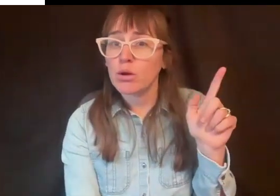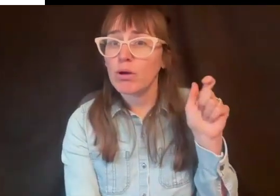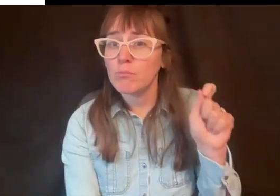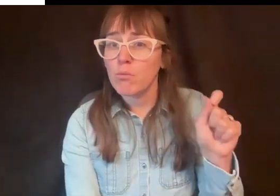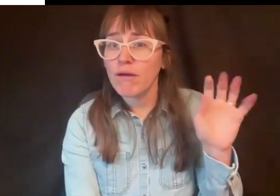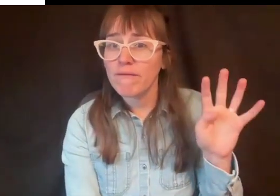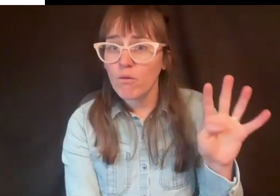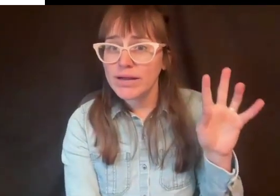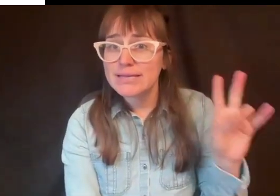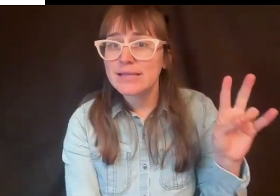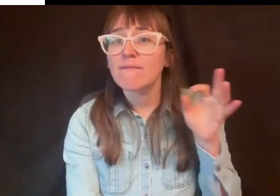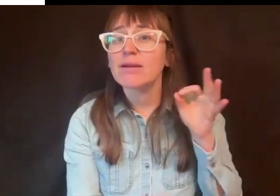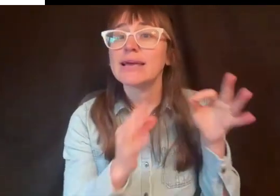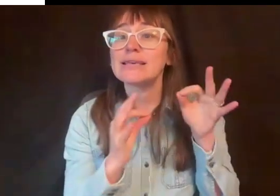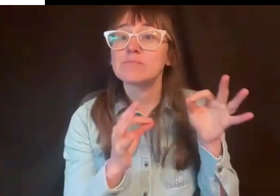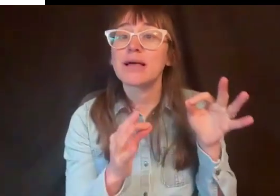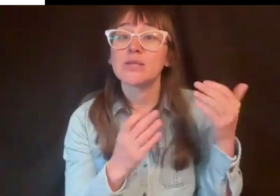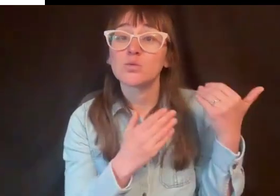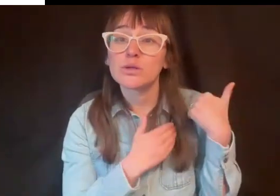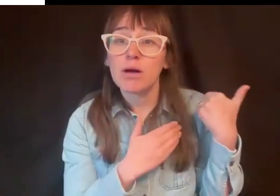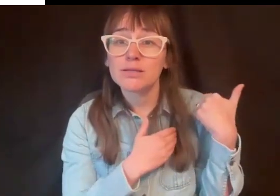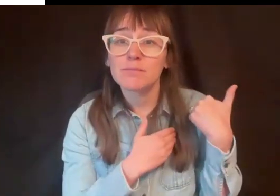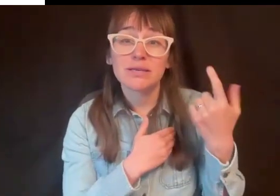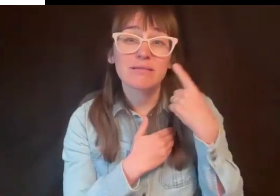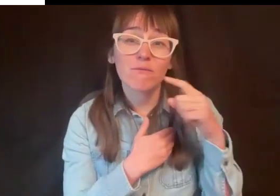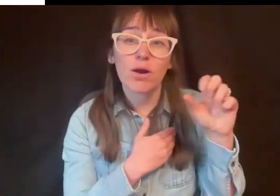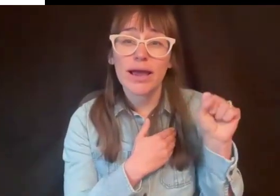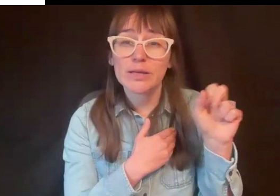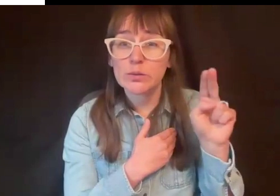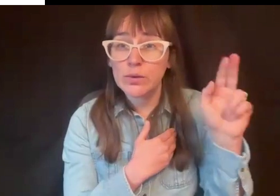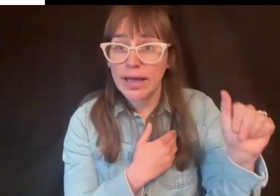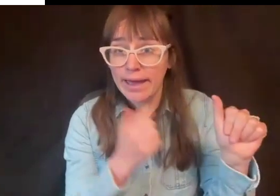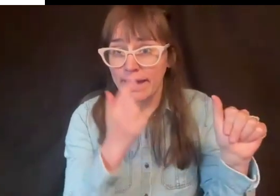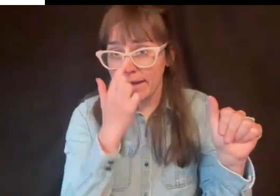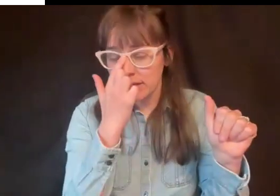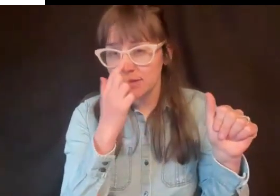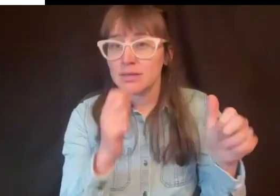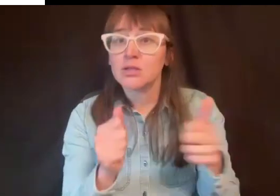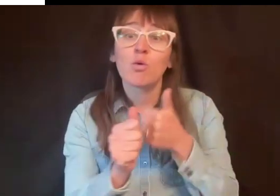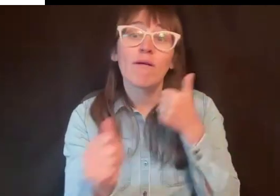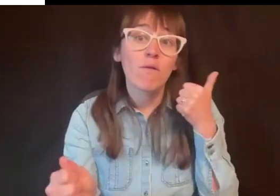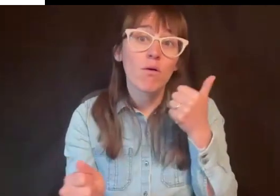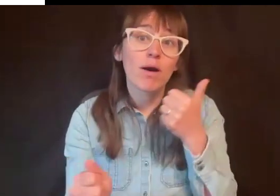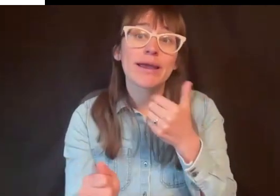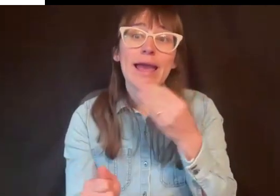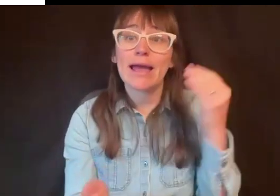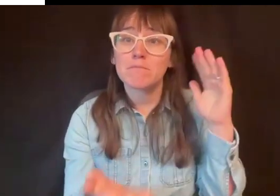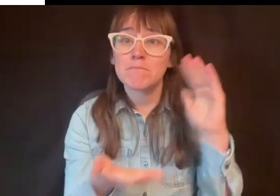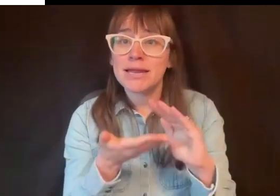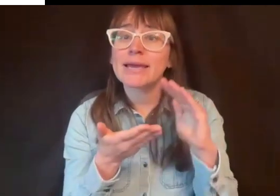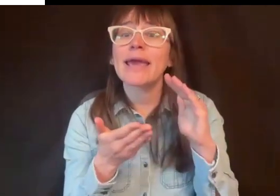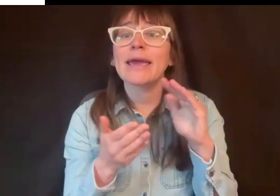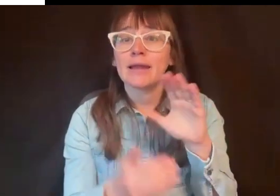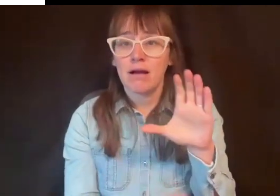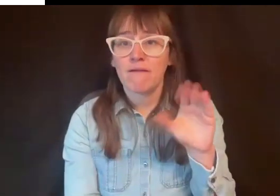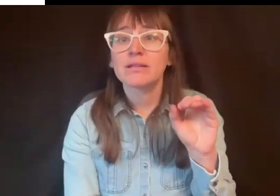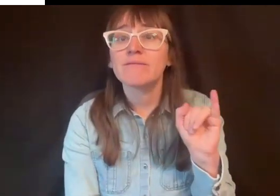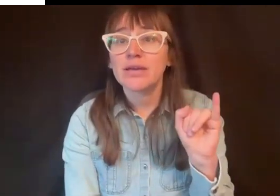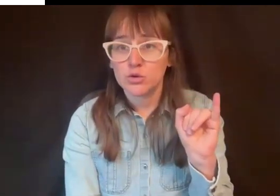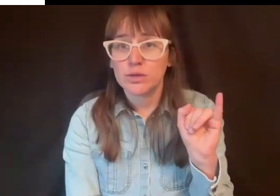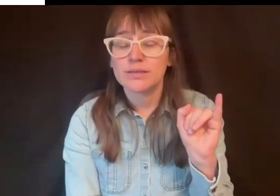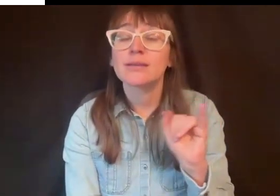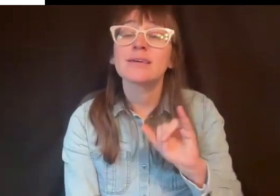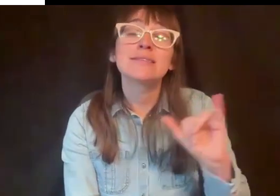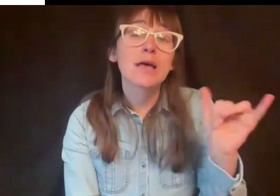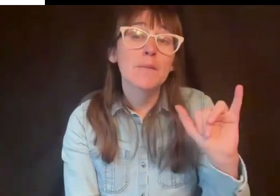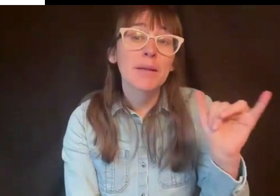1321.47 explains the responsibilities of state units on aging to avoid and mitigate conflict of interest.